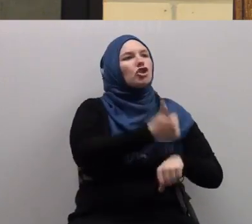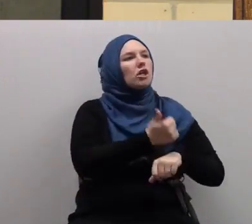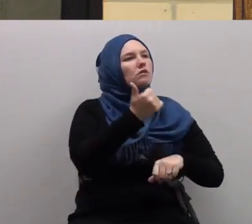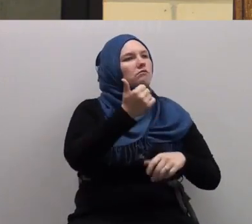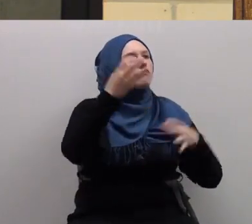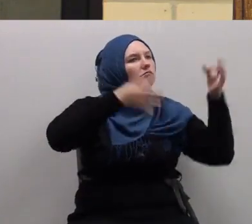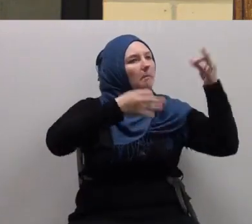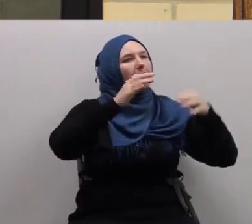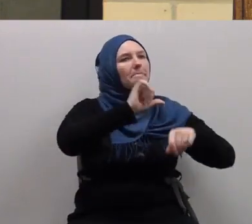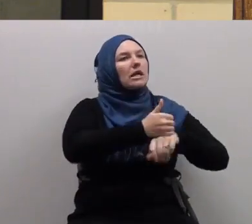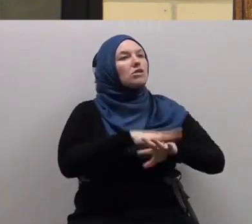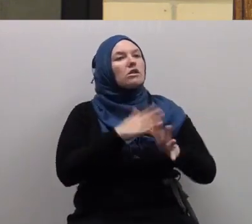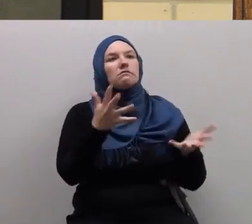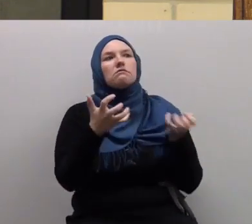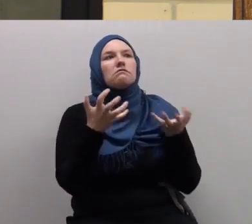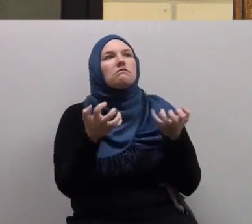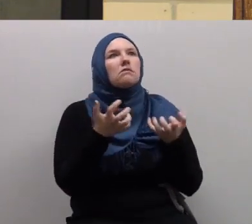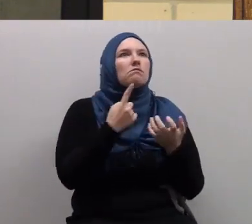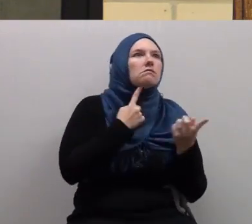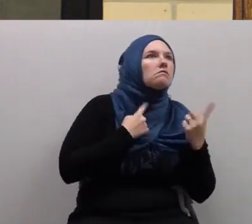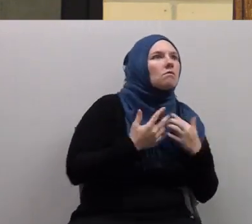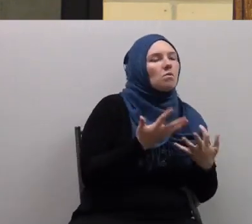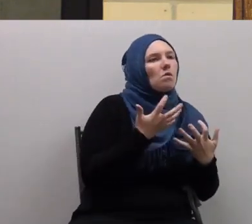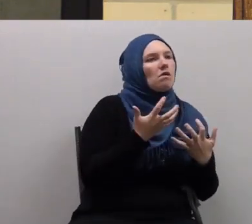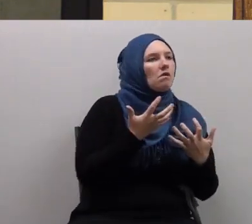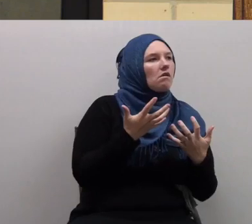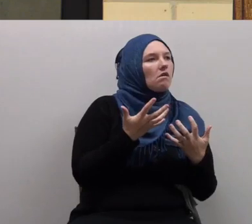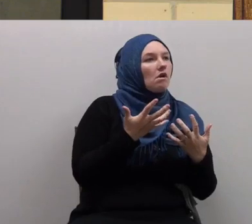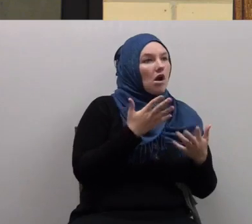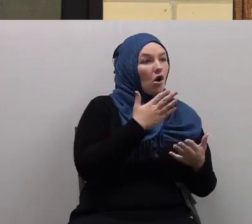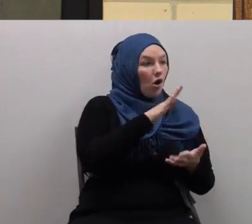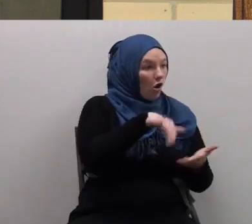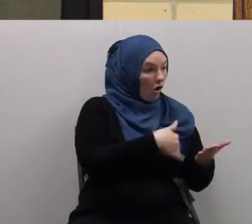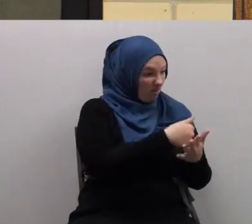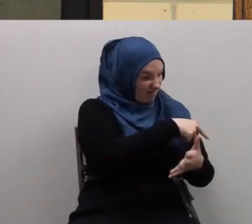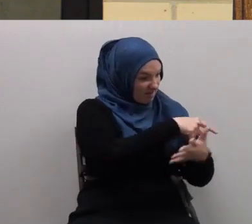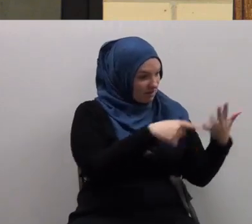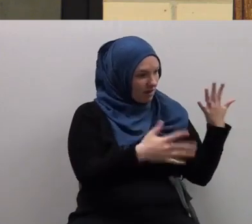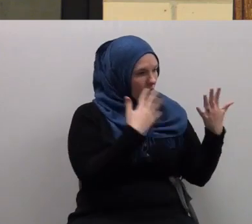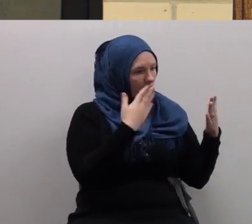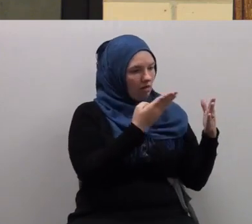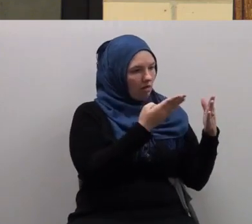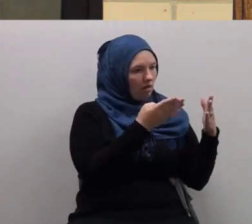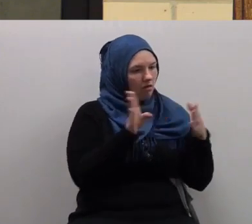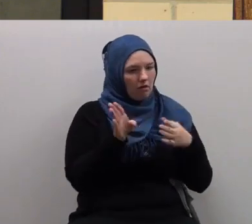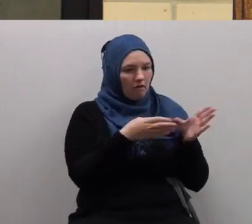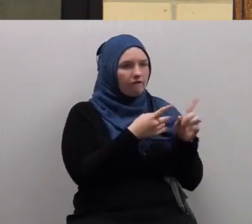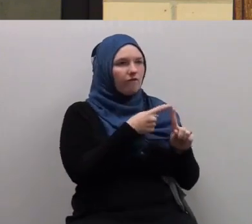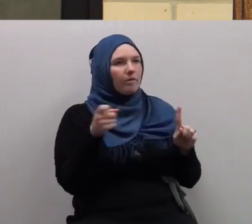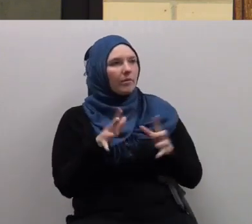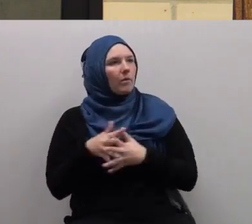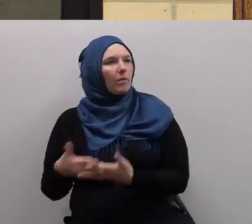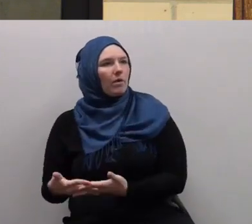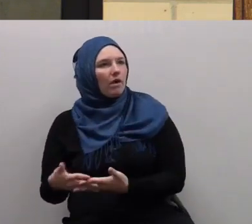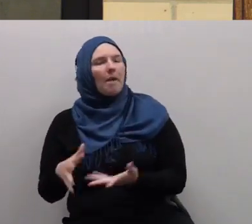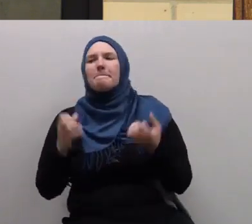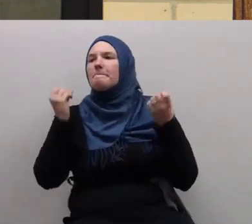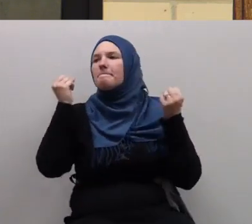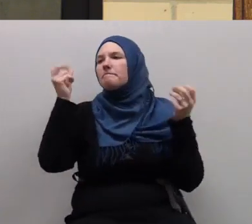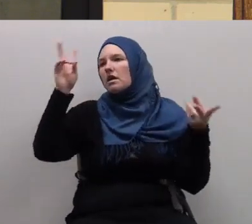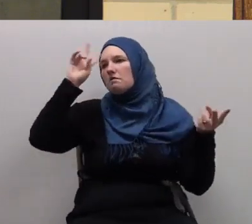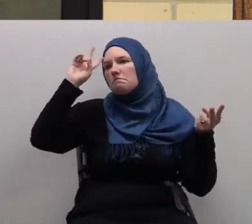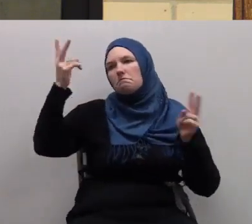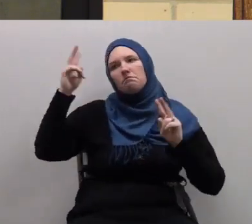desires, because all of these judgments will take us away from the Quran. So there is a lot of